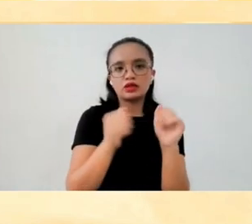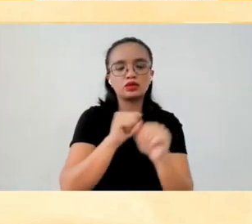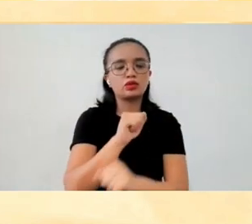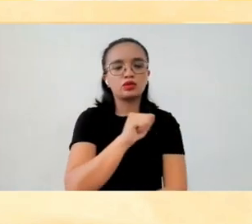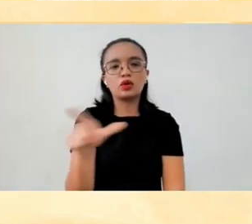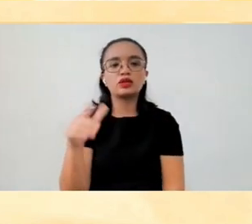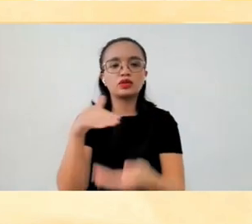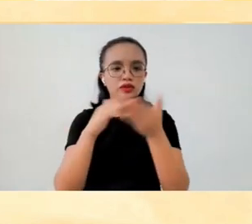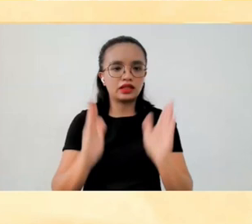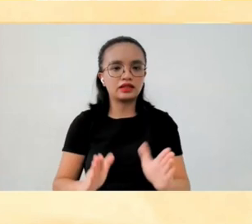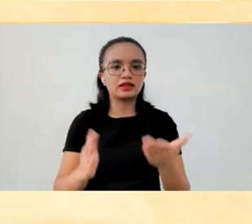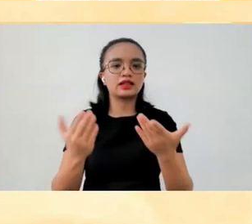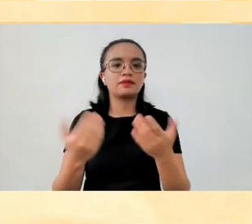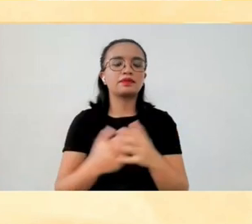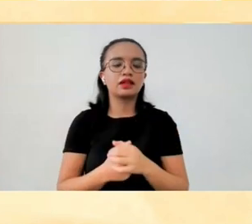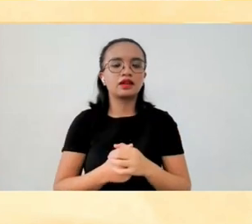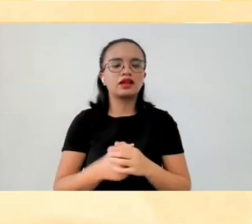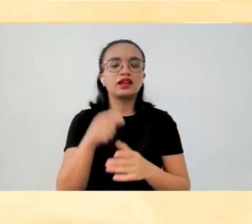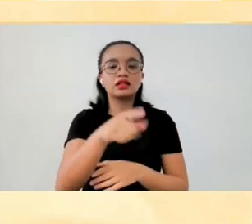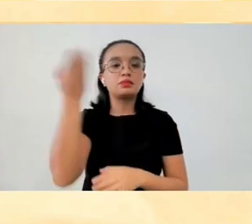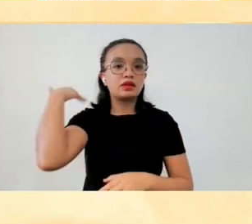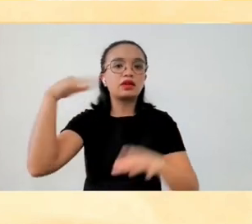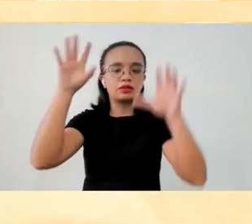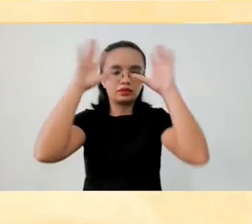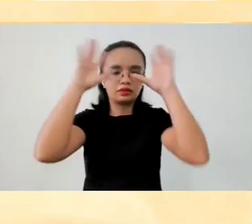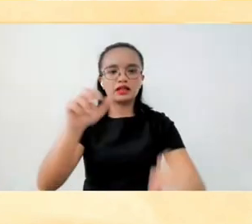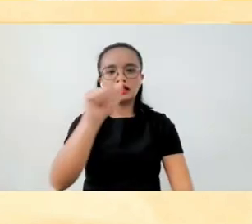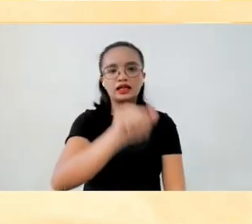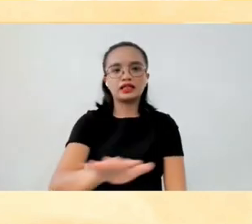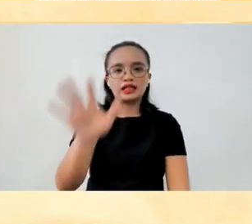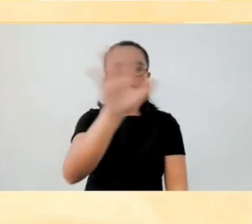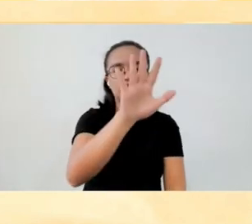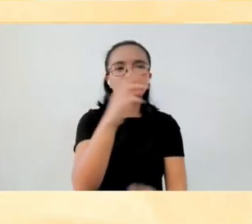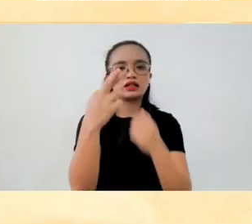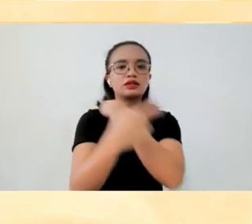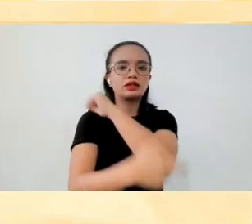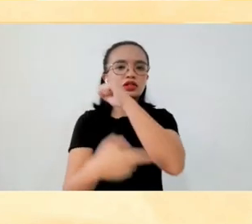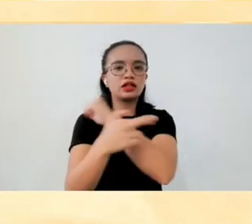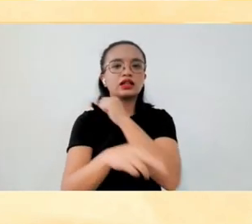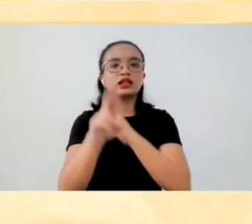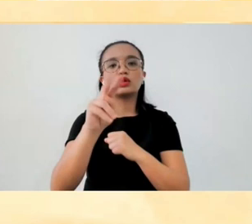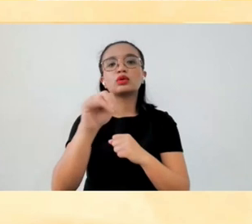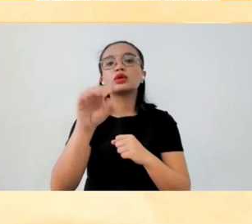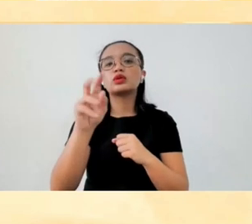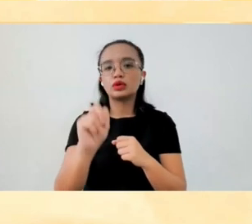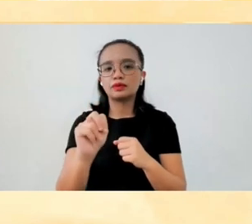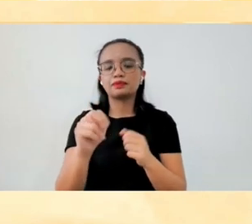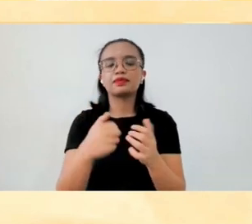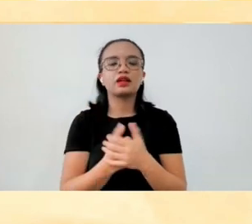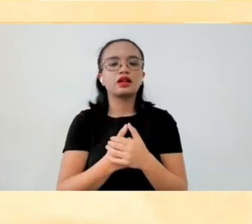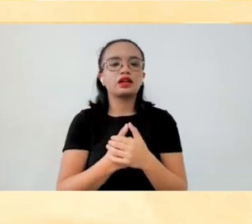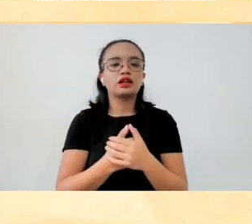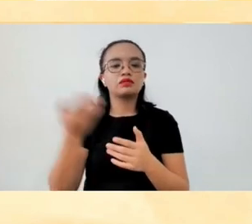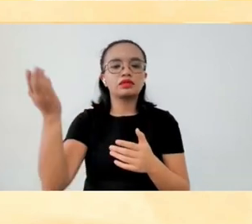country. She's the past president of the ASEAN Regional Union of Psychological Societies, or ARUPS, and the